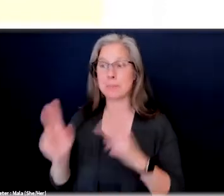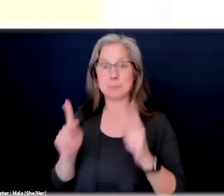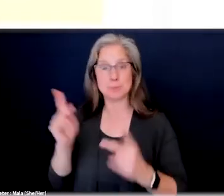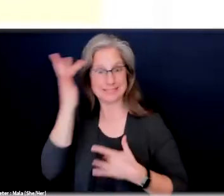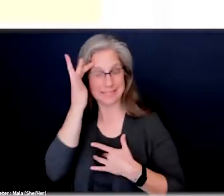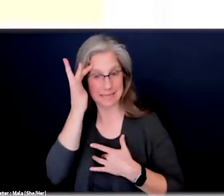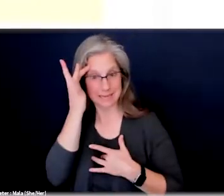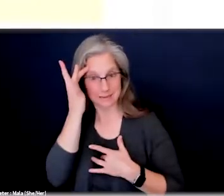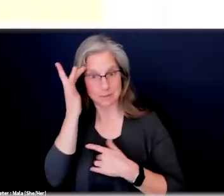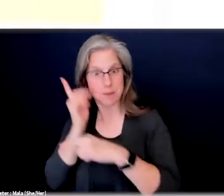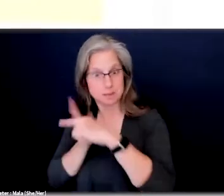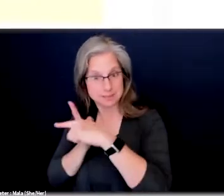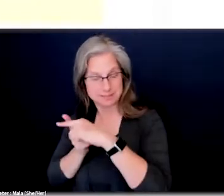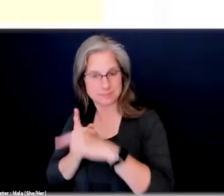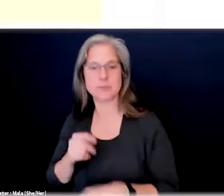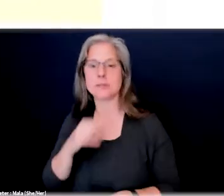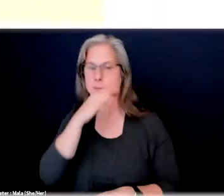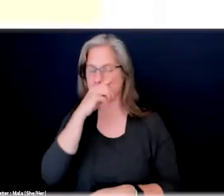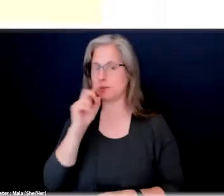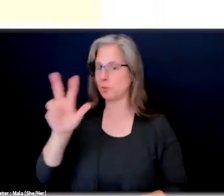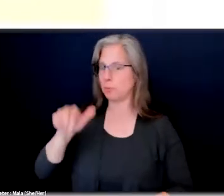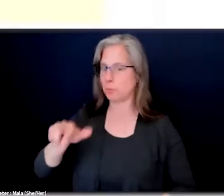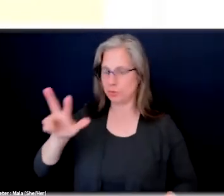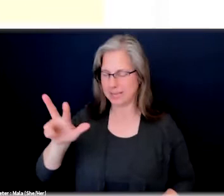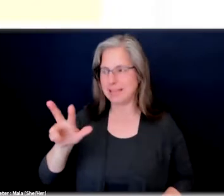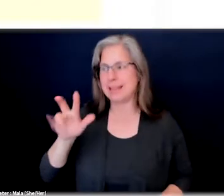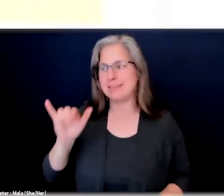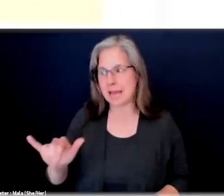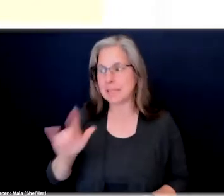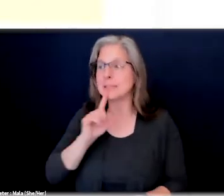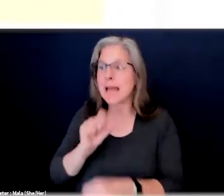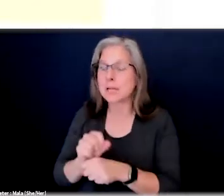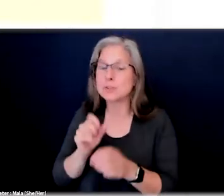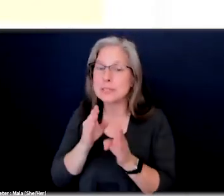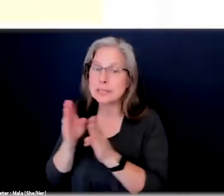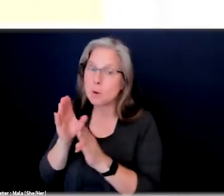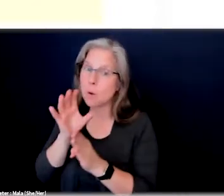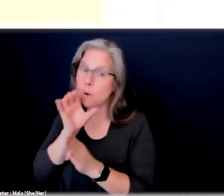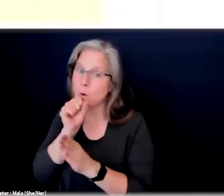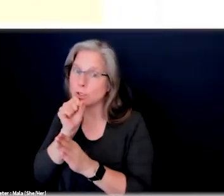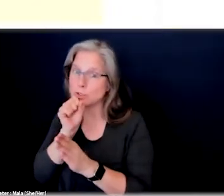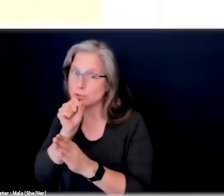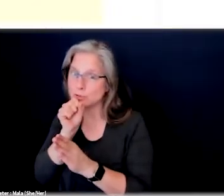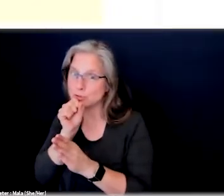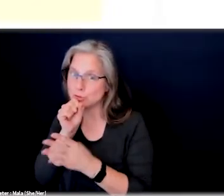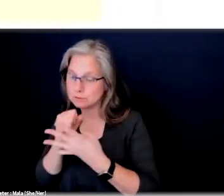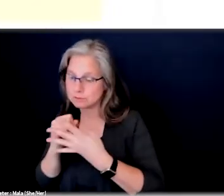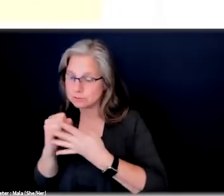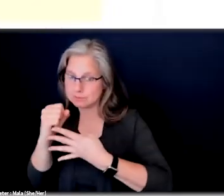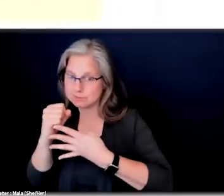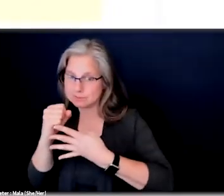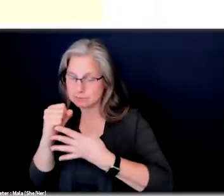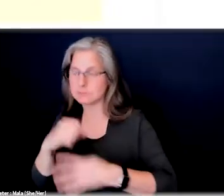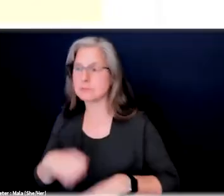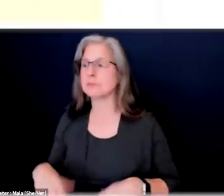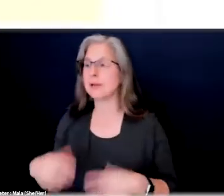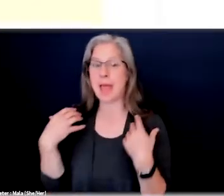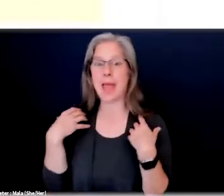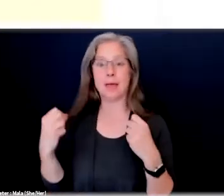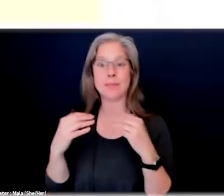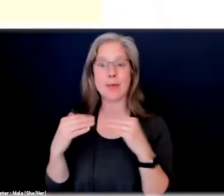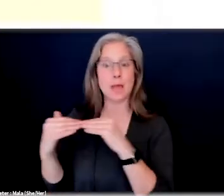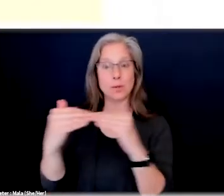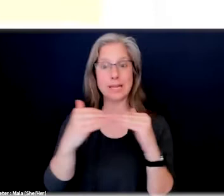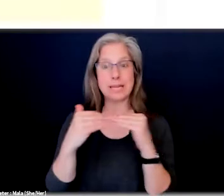is at 3.3, and that is actually in the orange tier. And our health equity measure